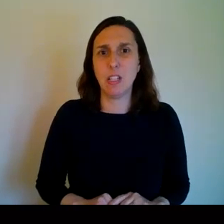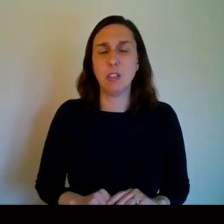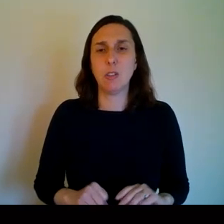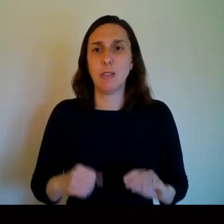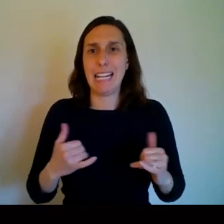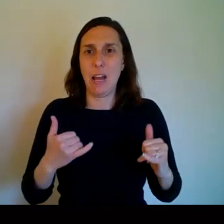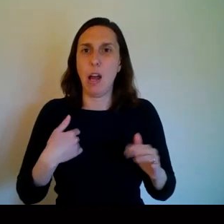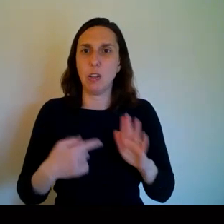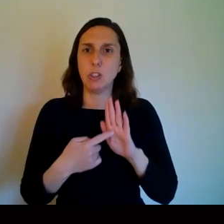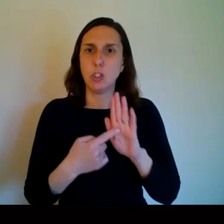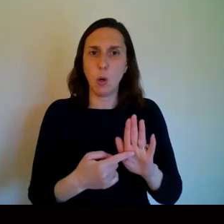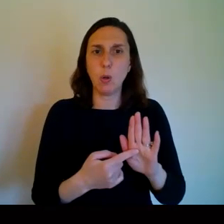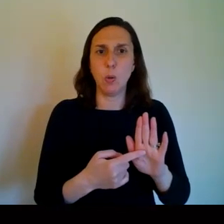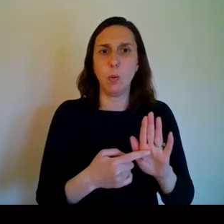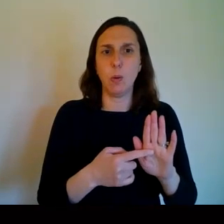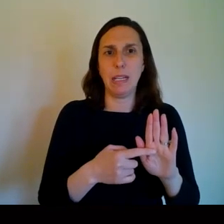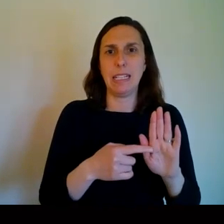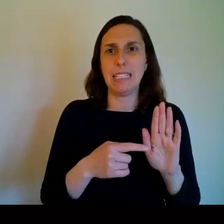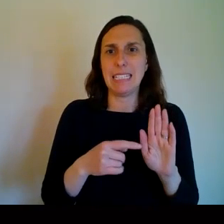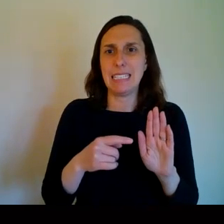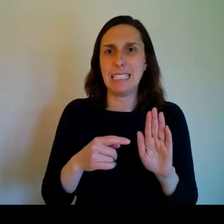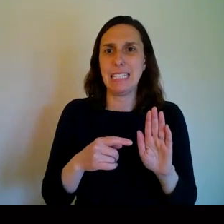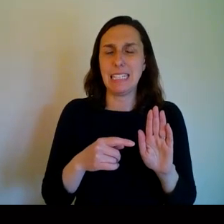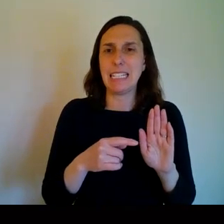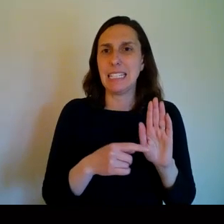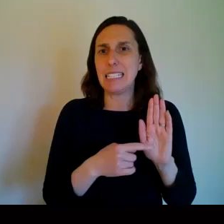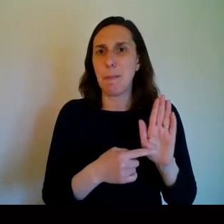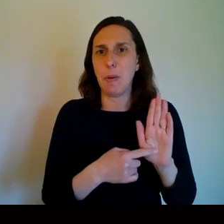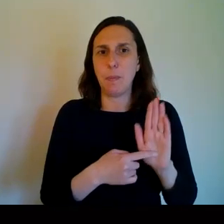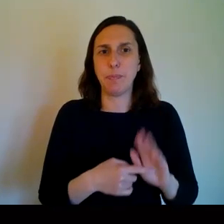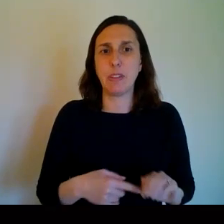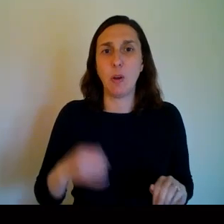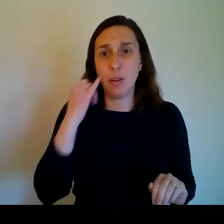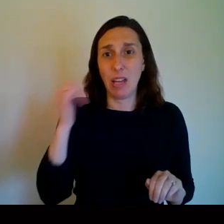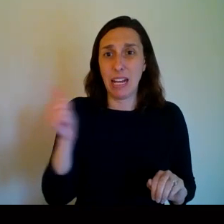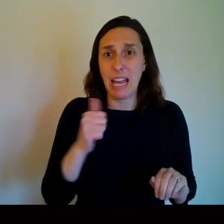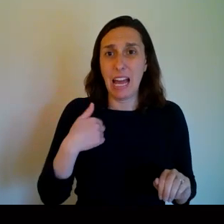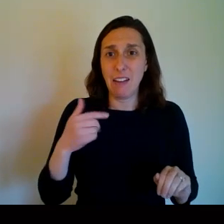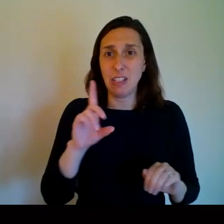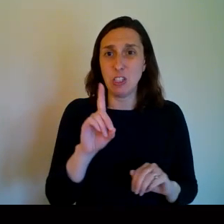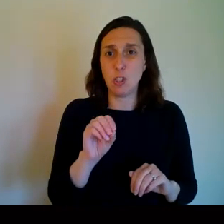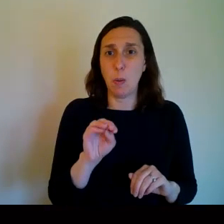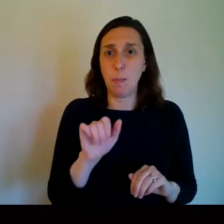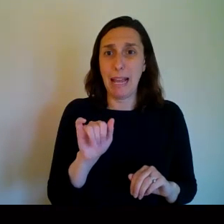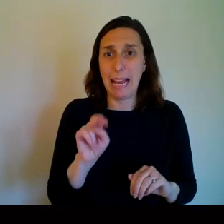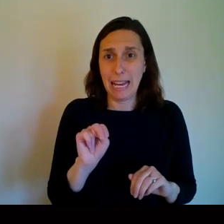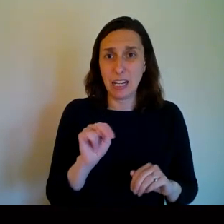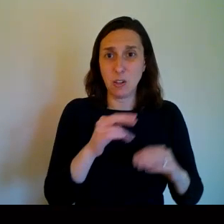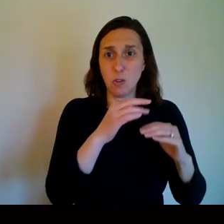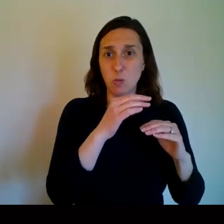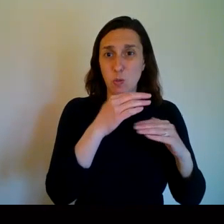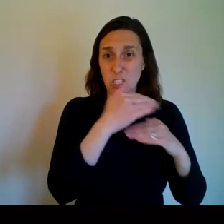domain restrictions propagate. So if any of these functions have a domain restriction, that restriction will end up applying to the